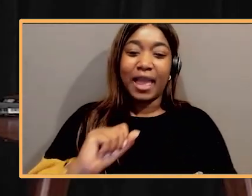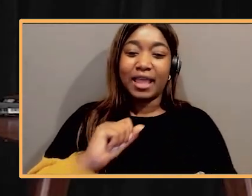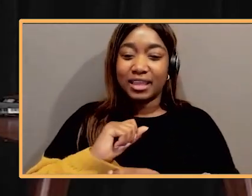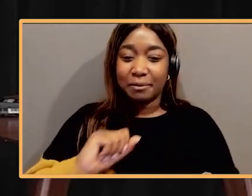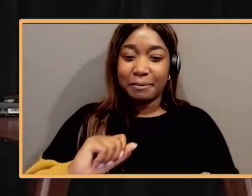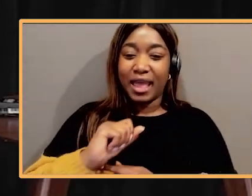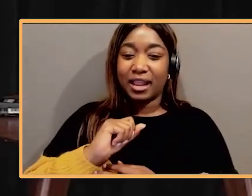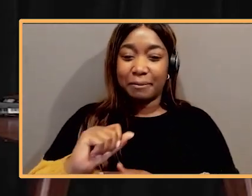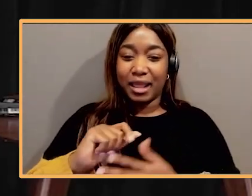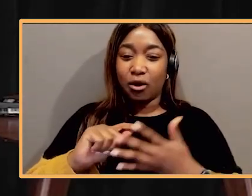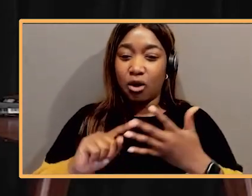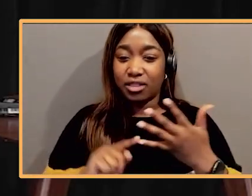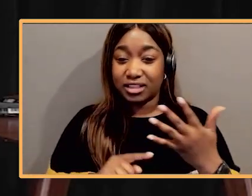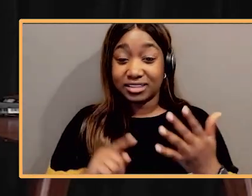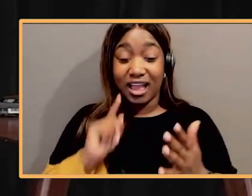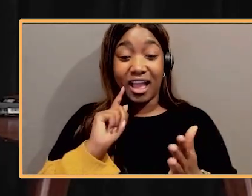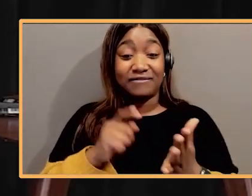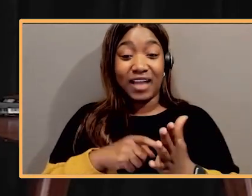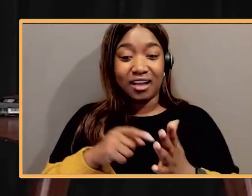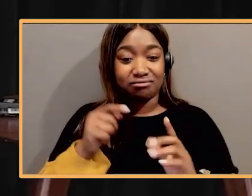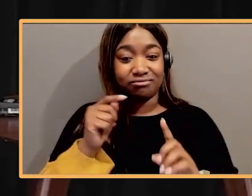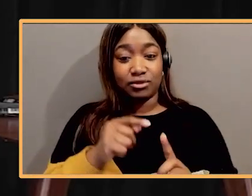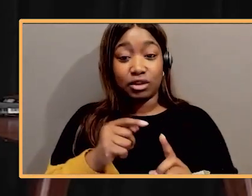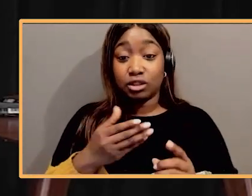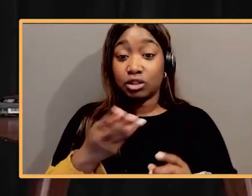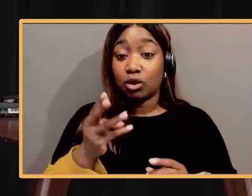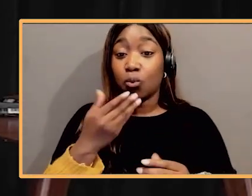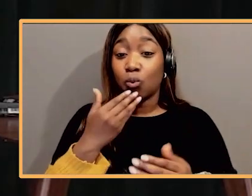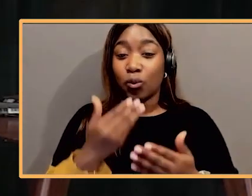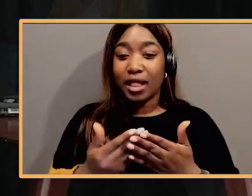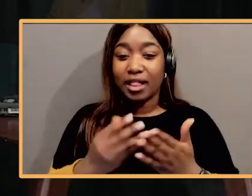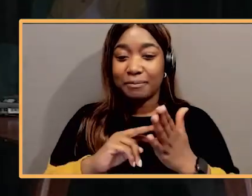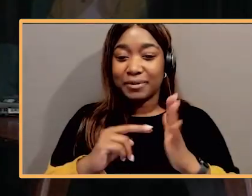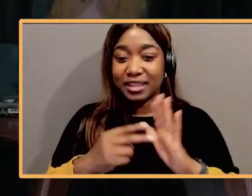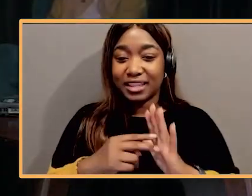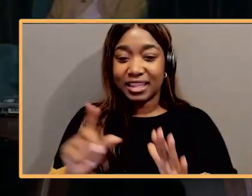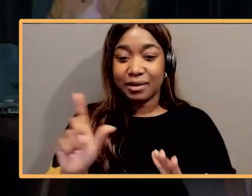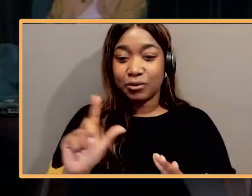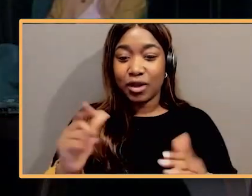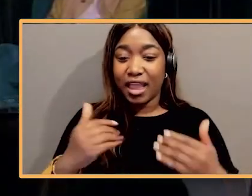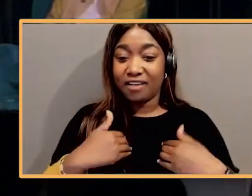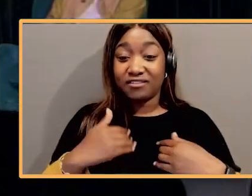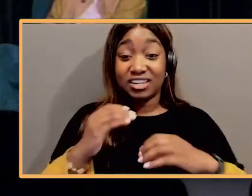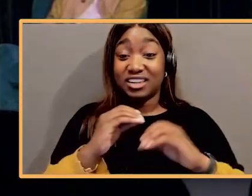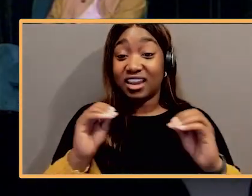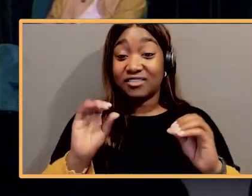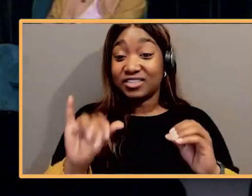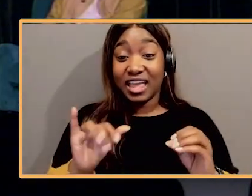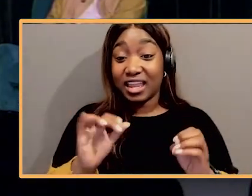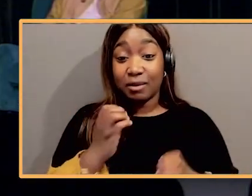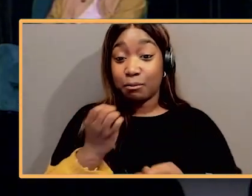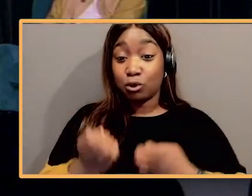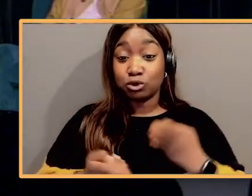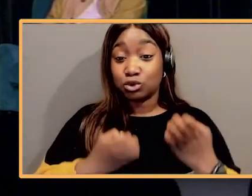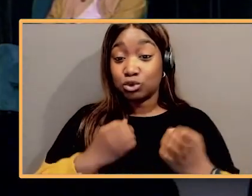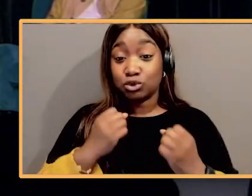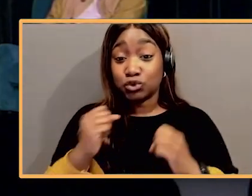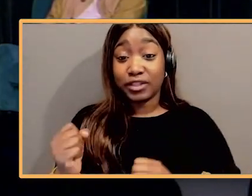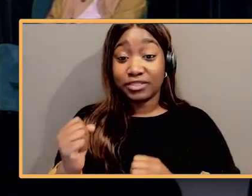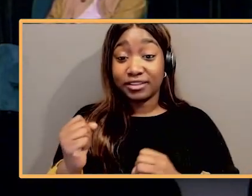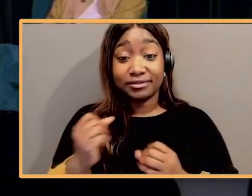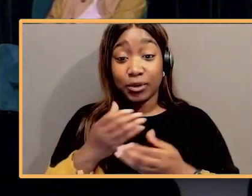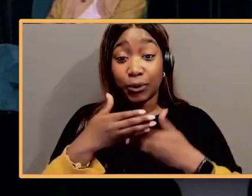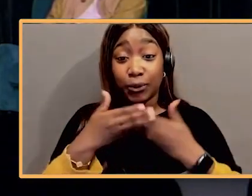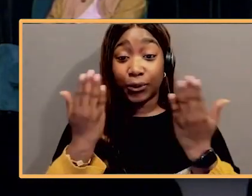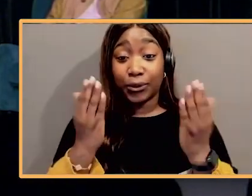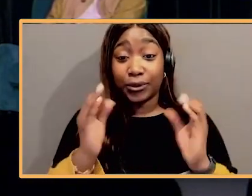find that the well-meaning liberal has absolutely none of that emotional strength, right?